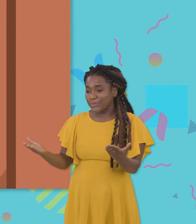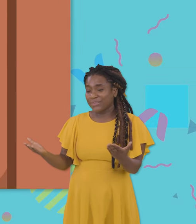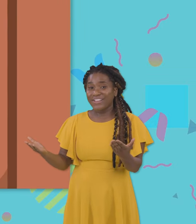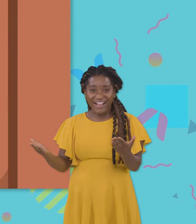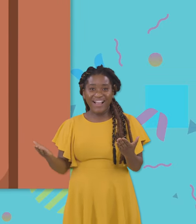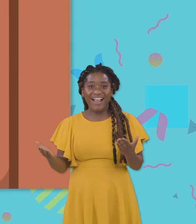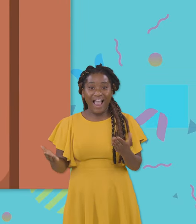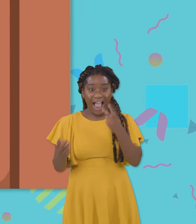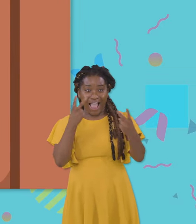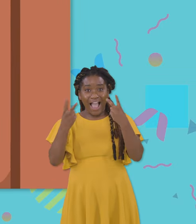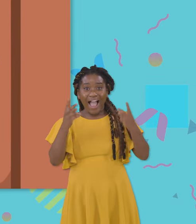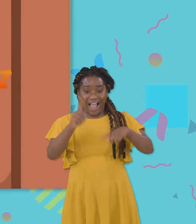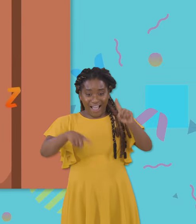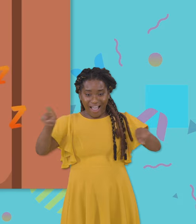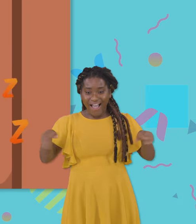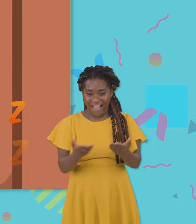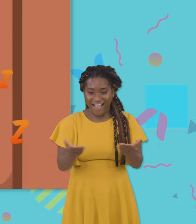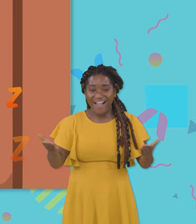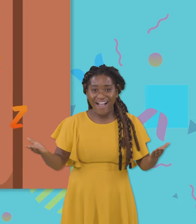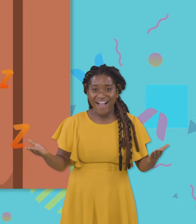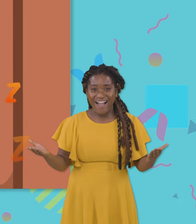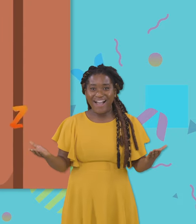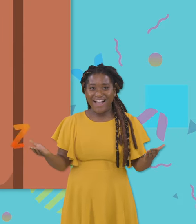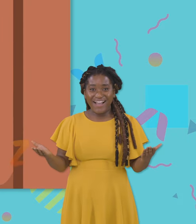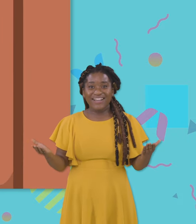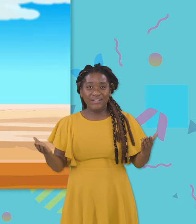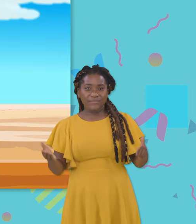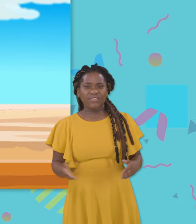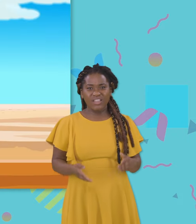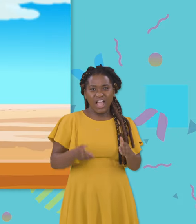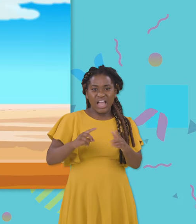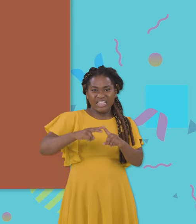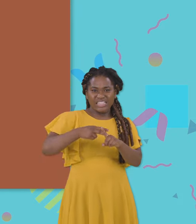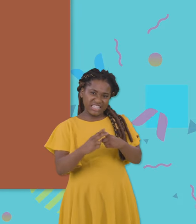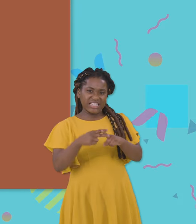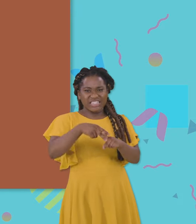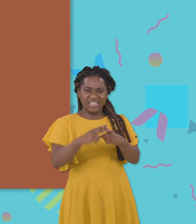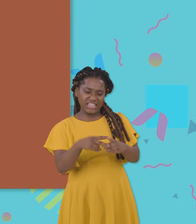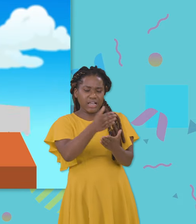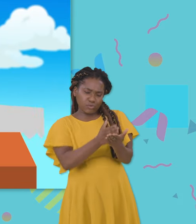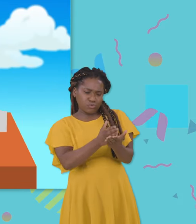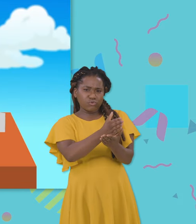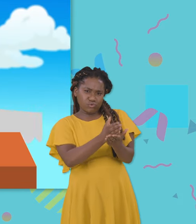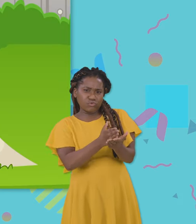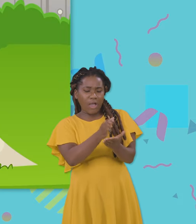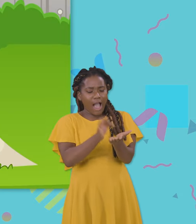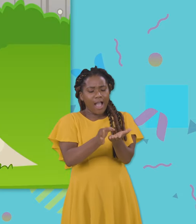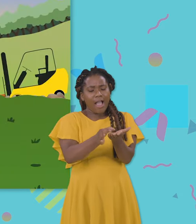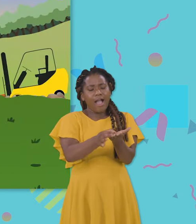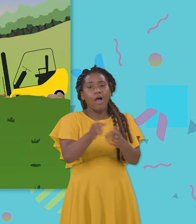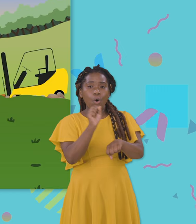working with tools, you hear all kinds of things. You hear thuds and squeaks, cracks